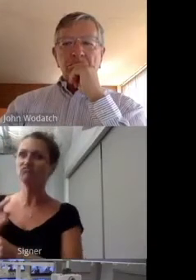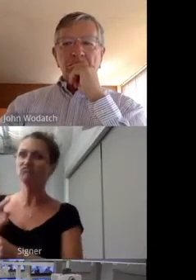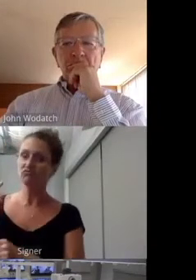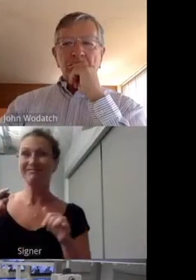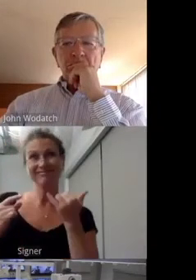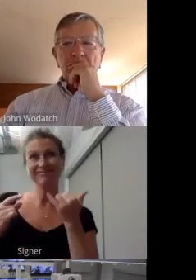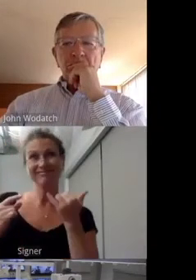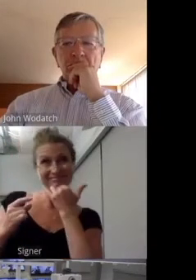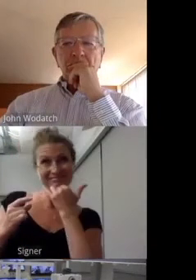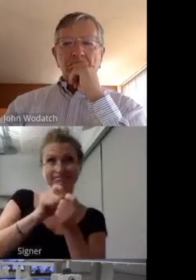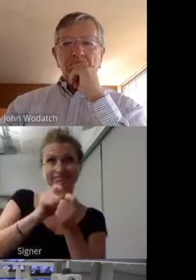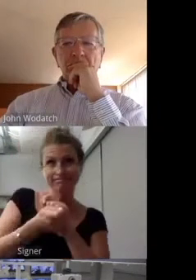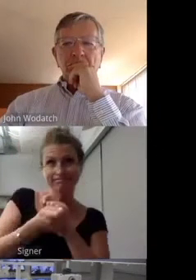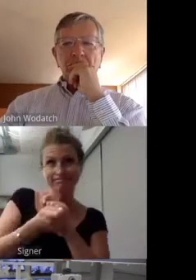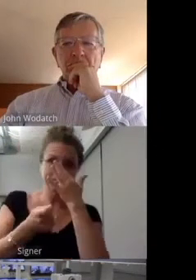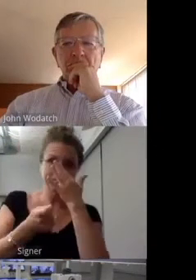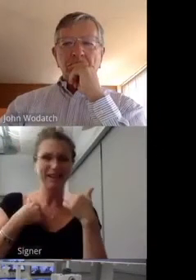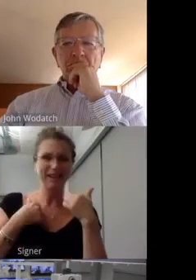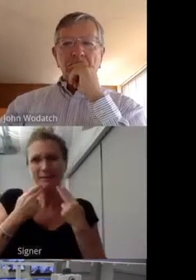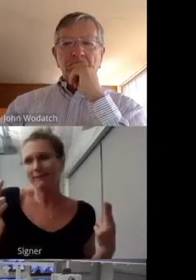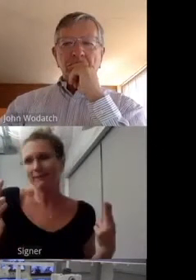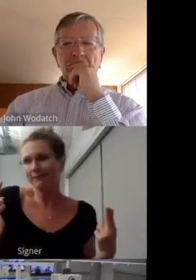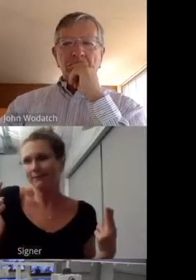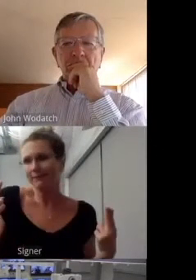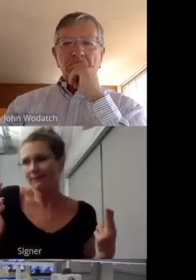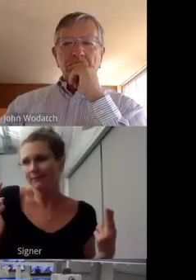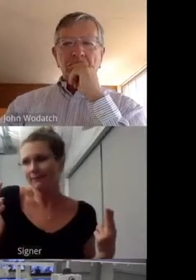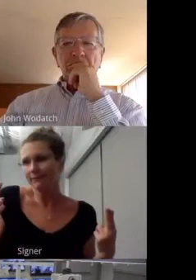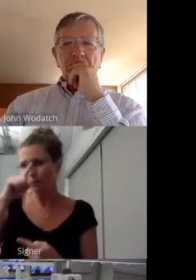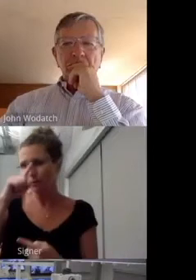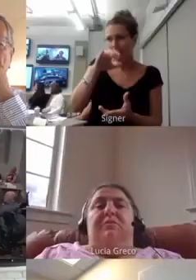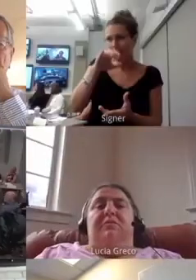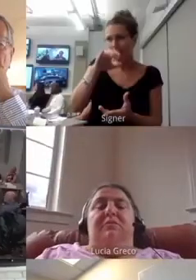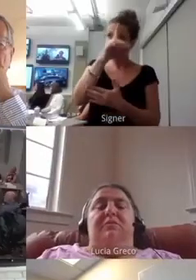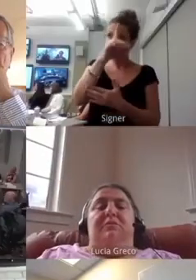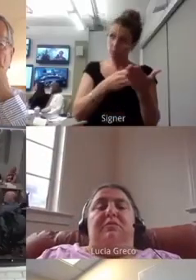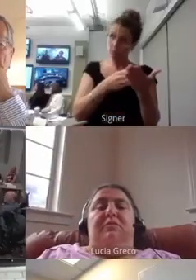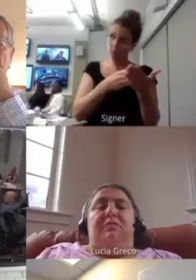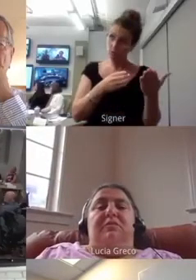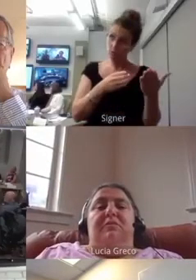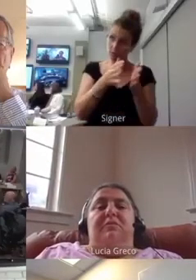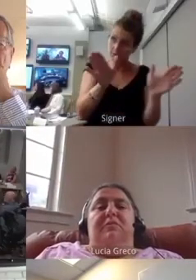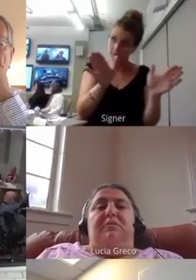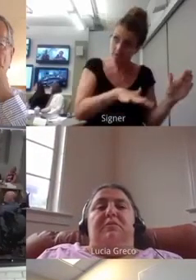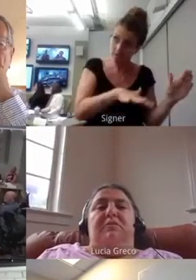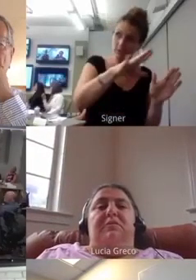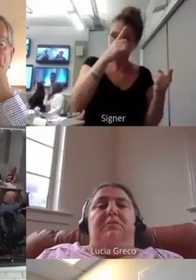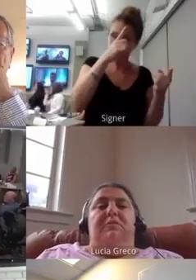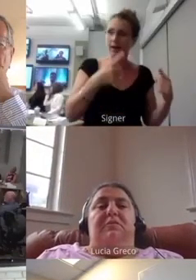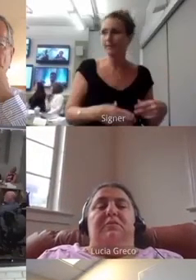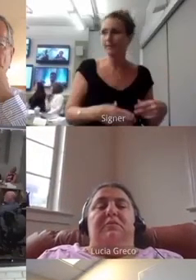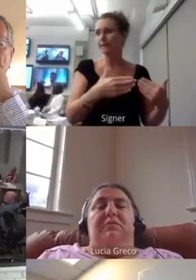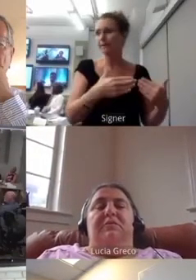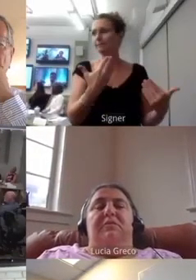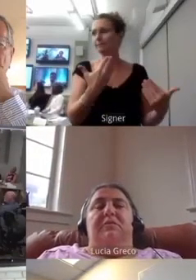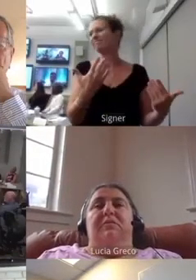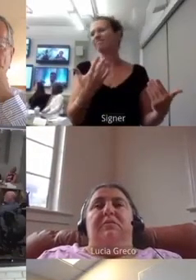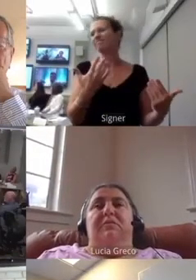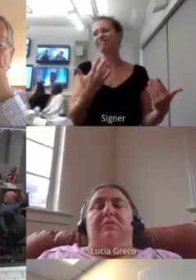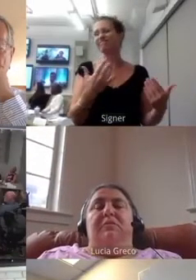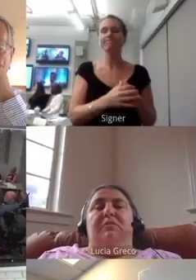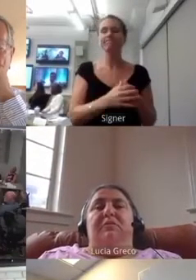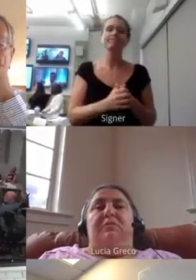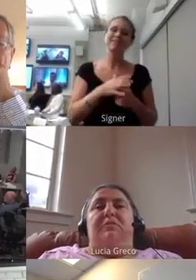in believing that the education component of the public would take place. I think I would have something in the law that would ensure that would